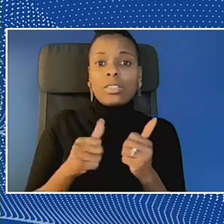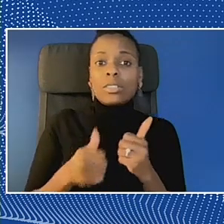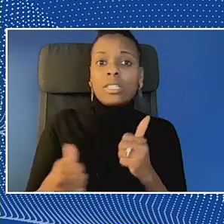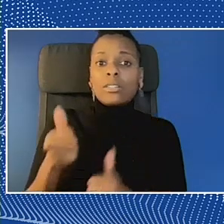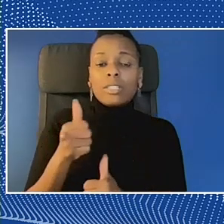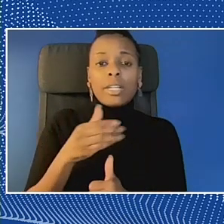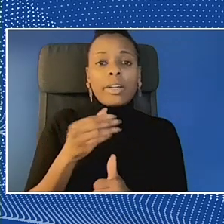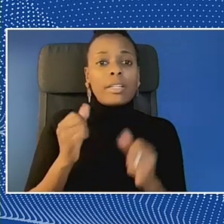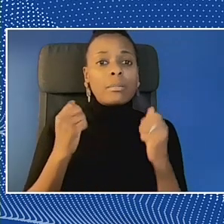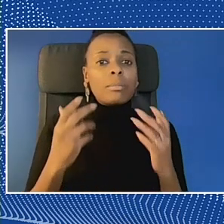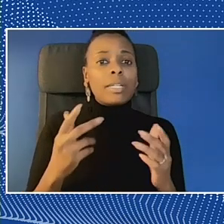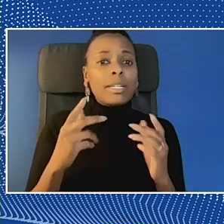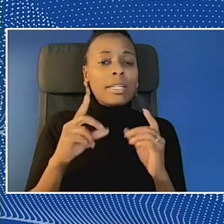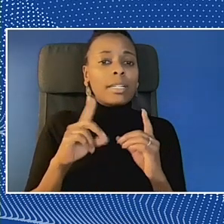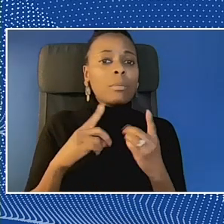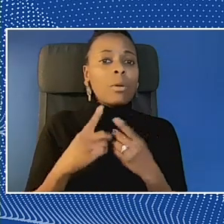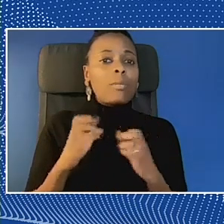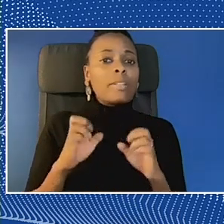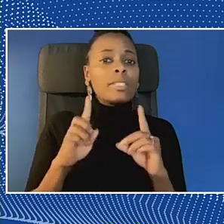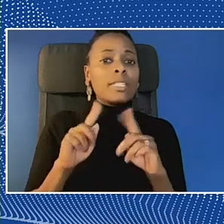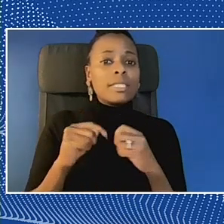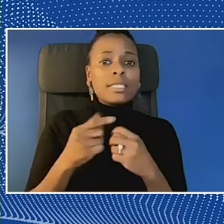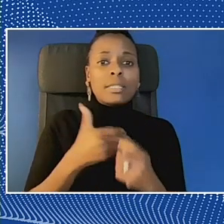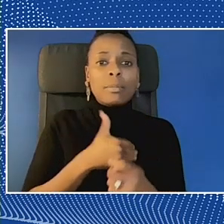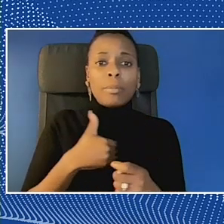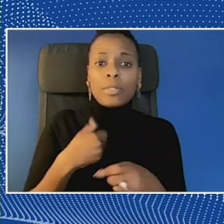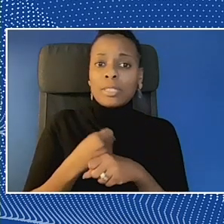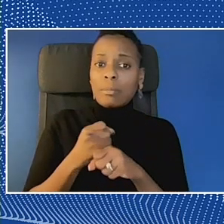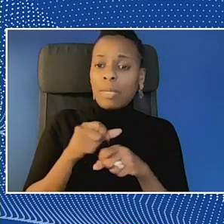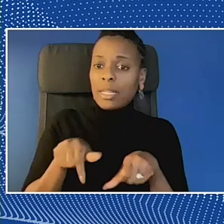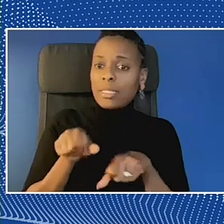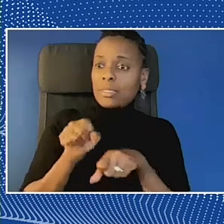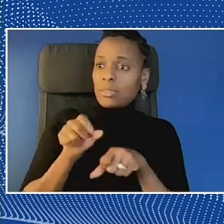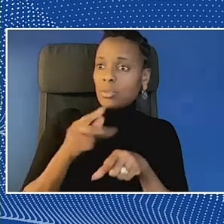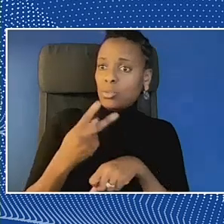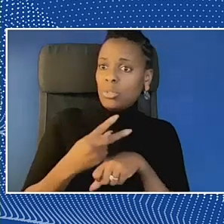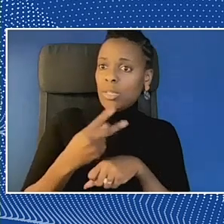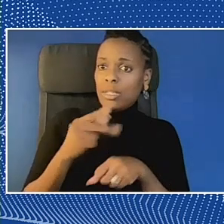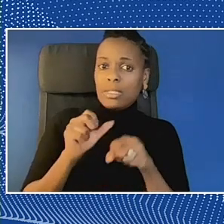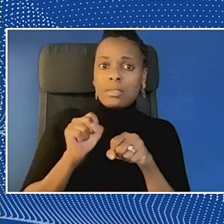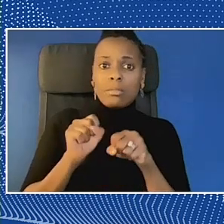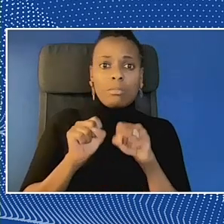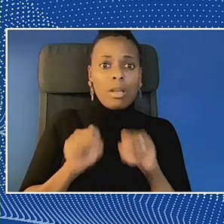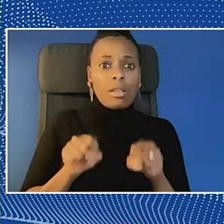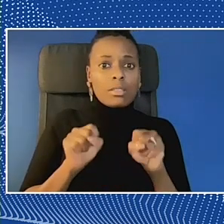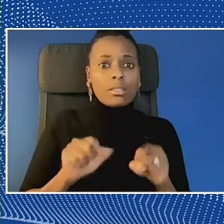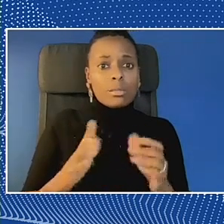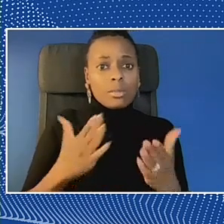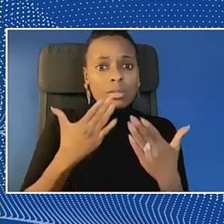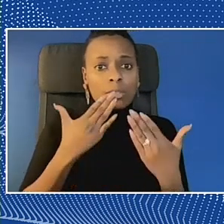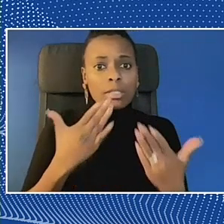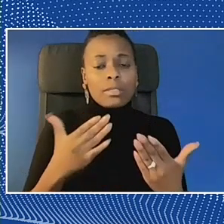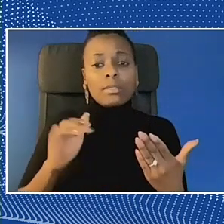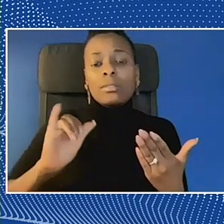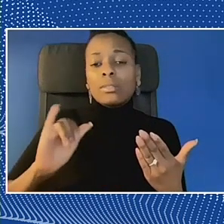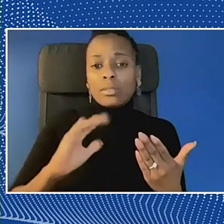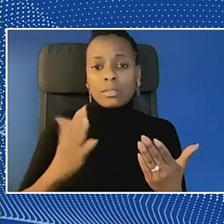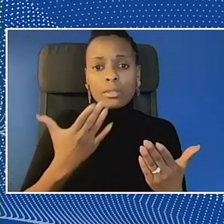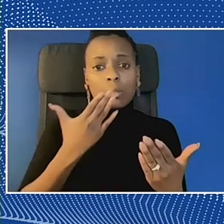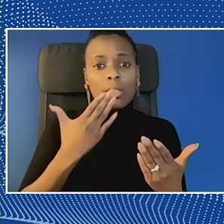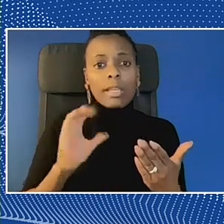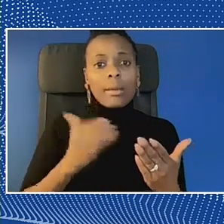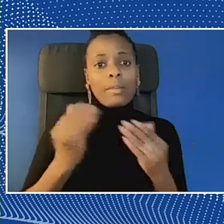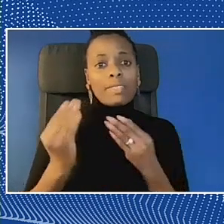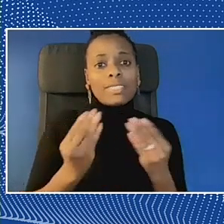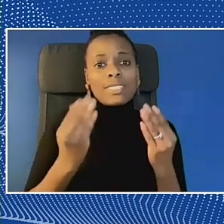of Education team members whose work made these last 2 days possible, thank you. Additionally, we appreciate our